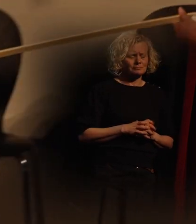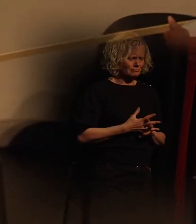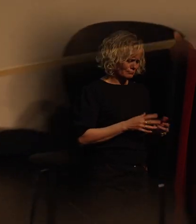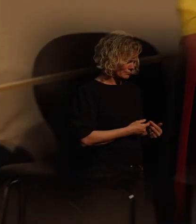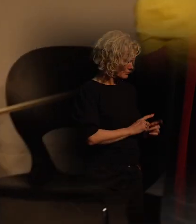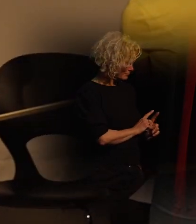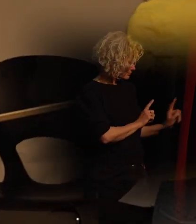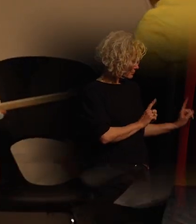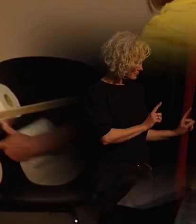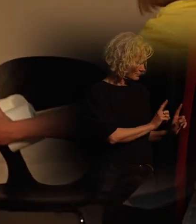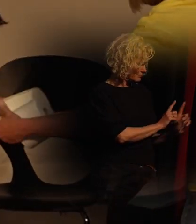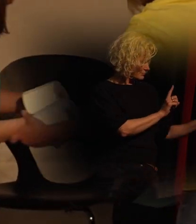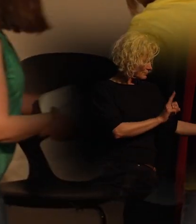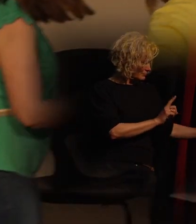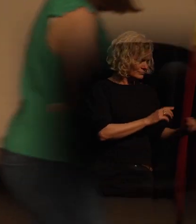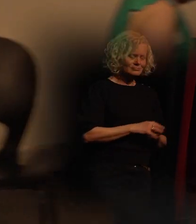pay a distance here.